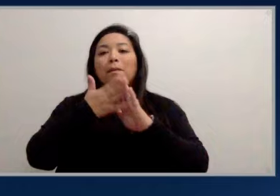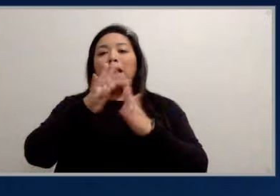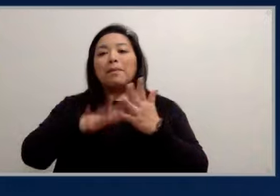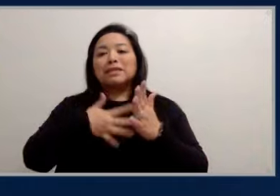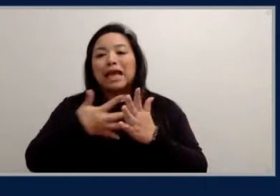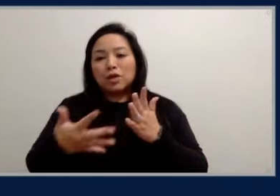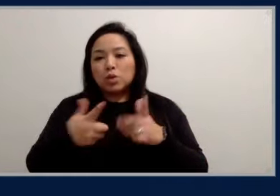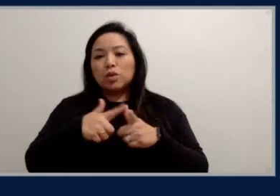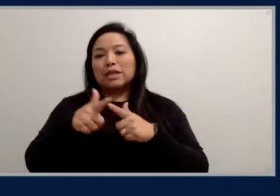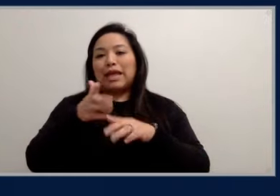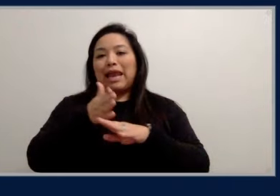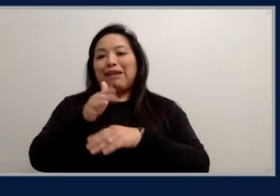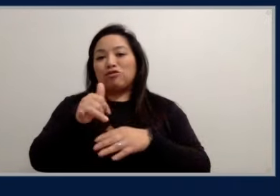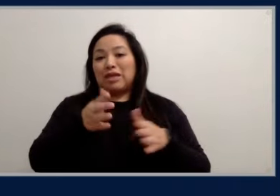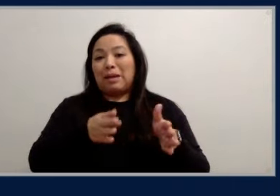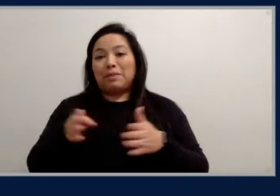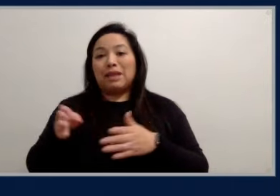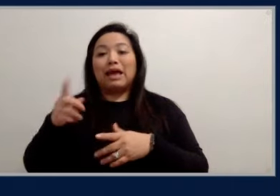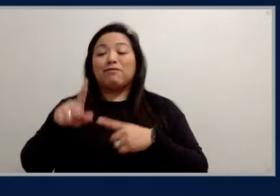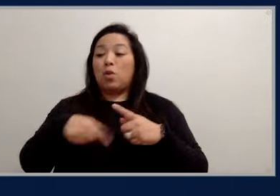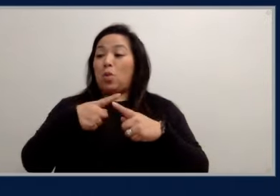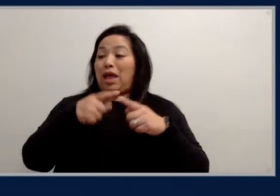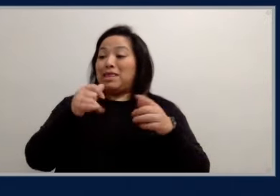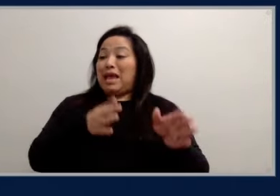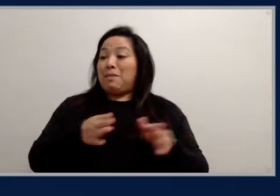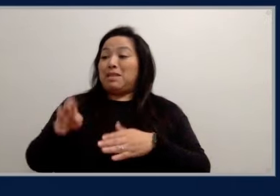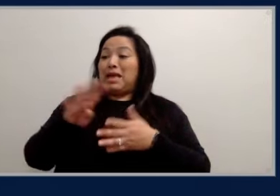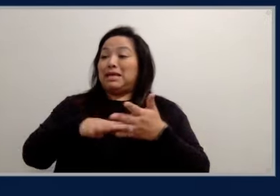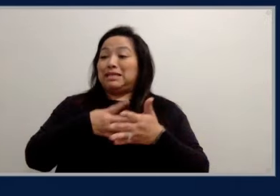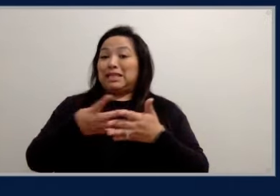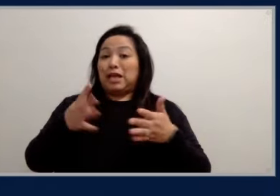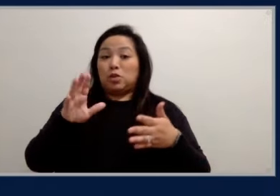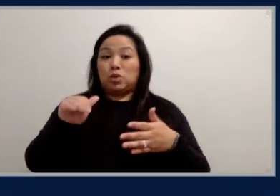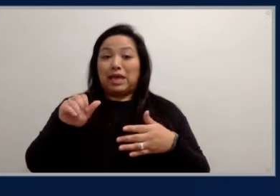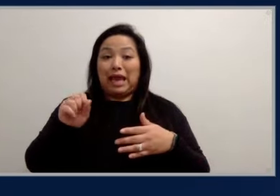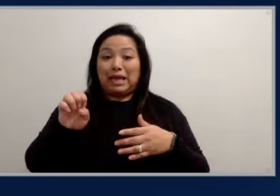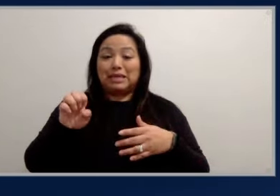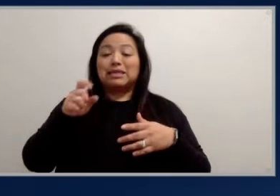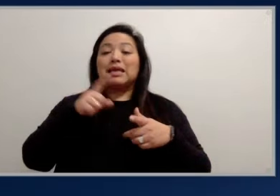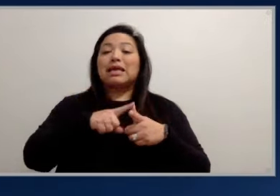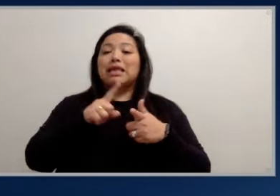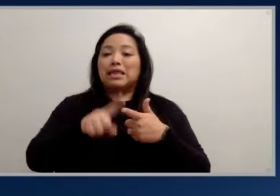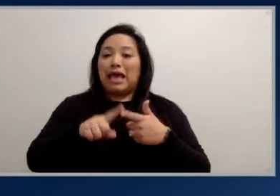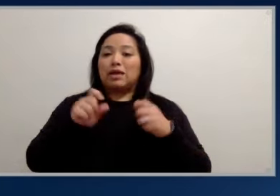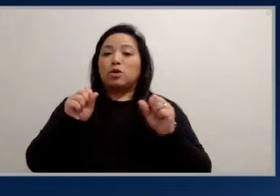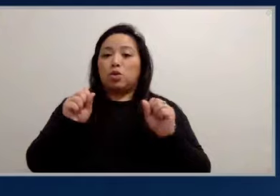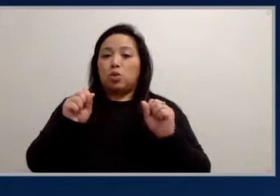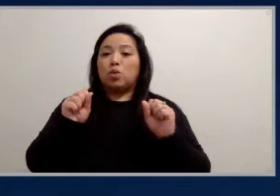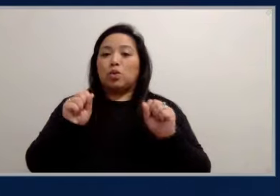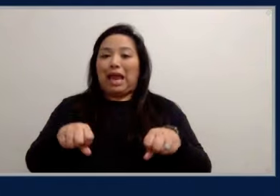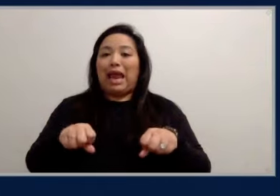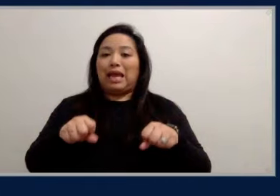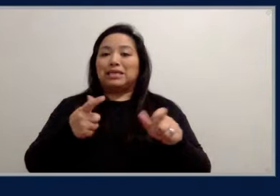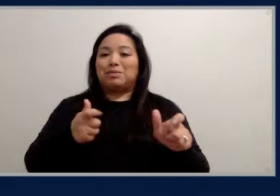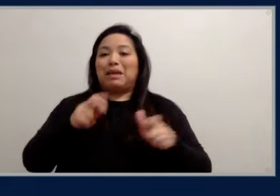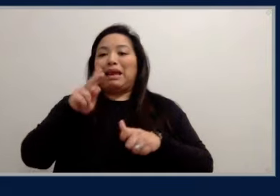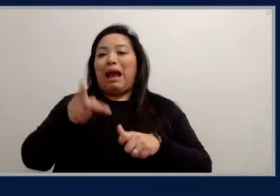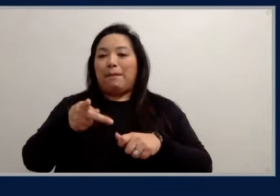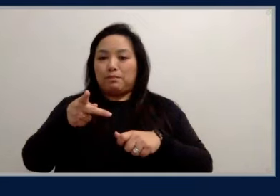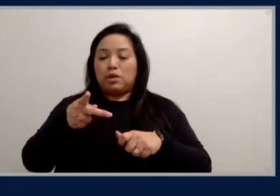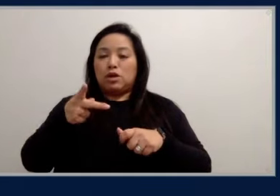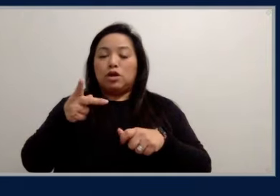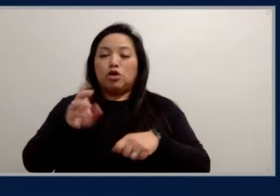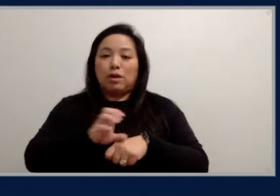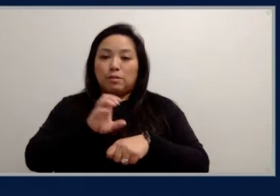once the plan is, from when the plan is in a scheduled state, you can already spin up your compute resources, your